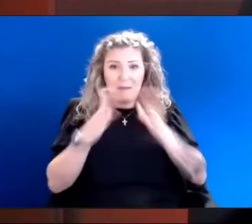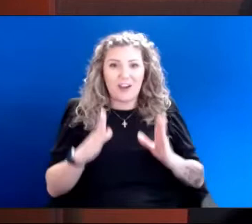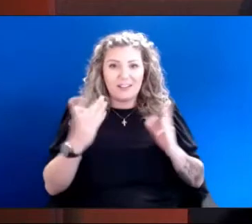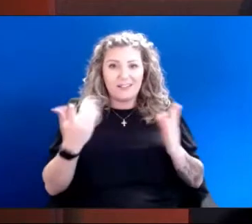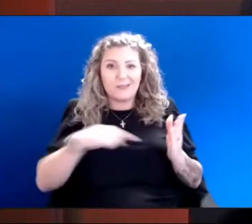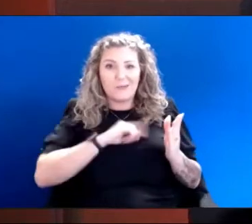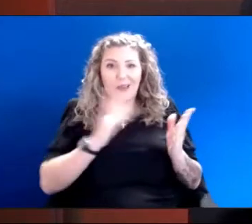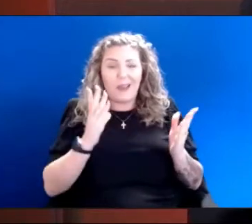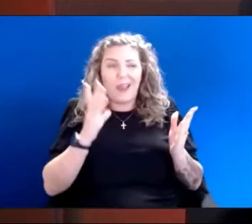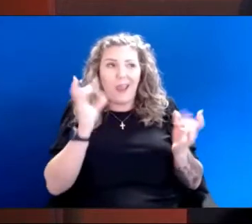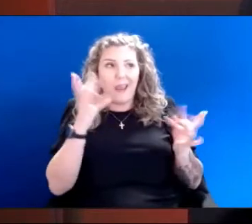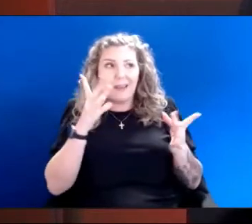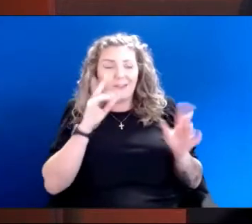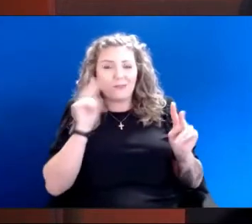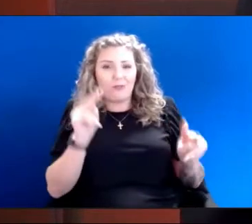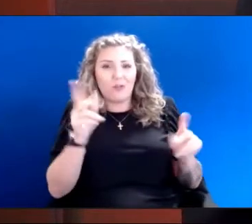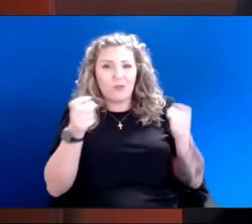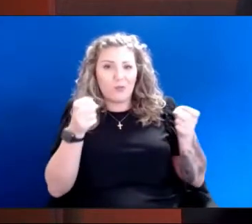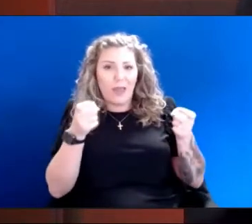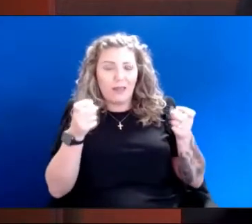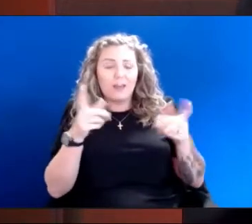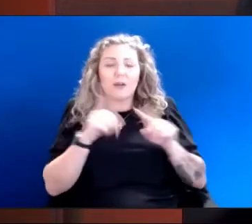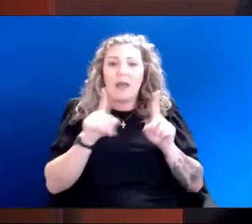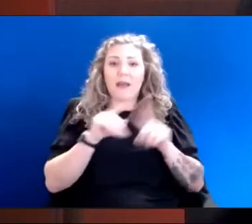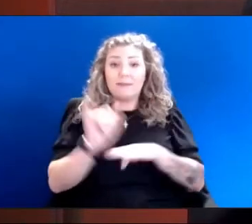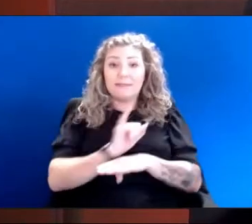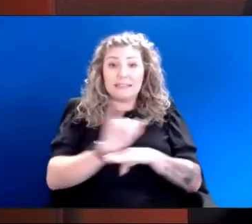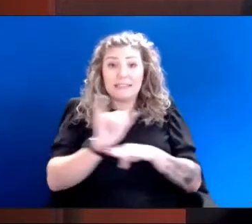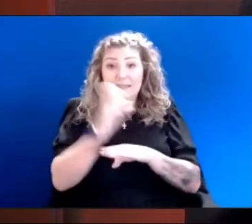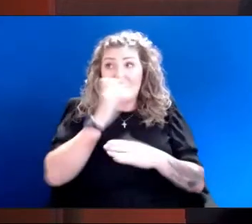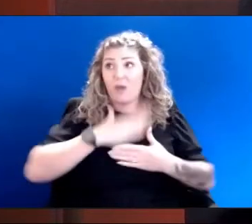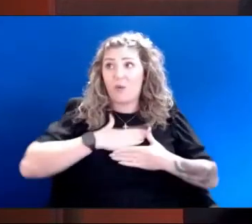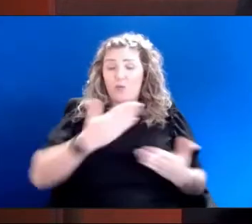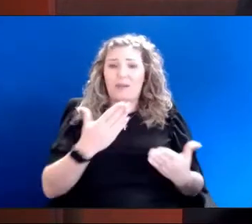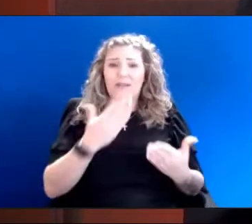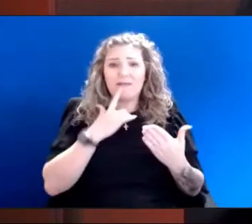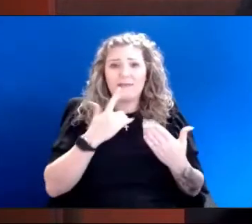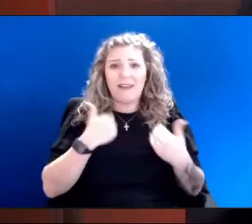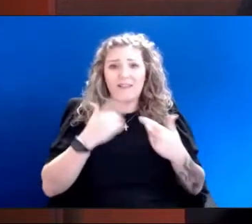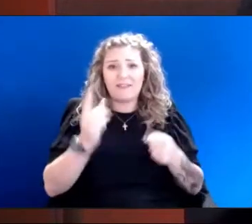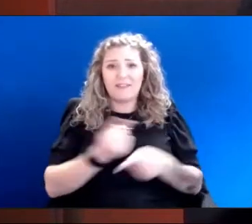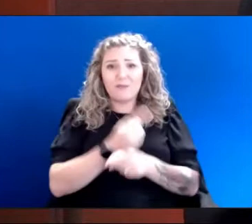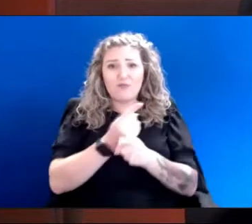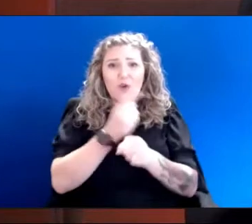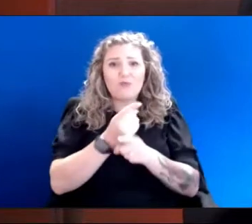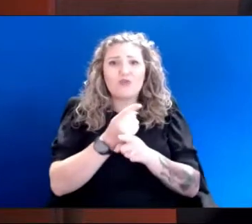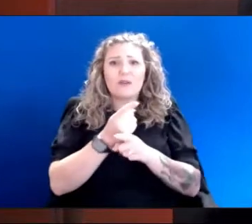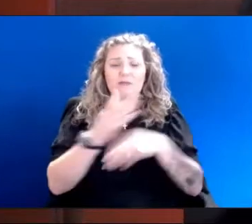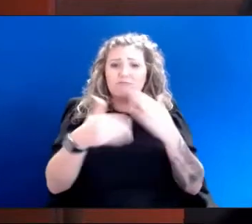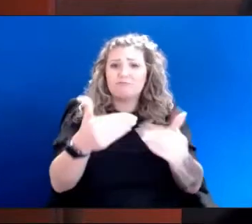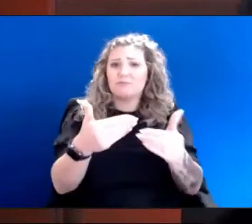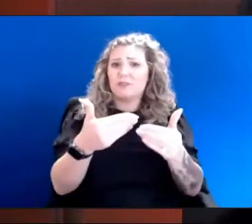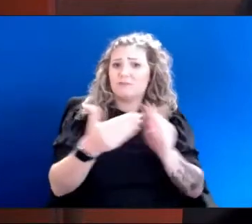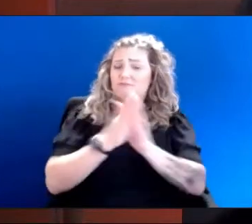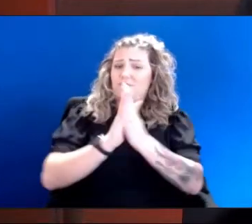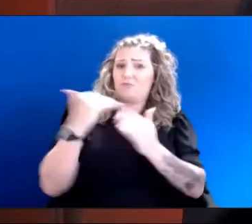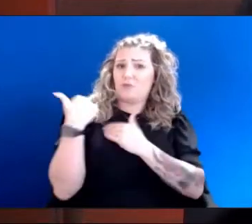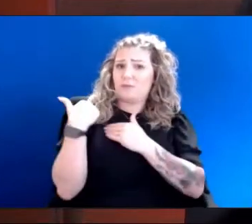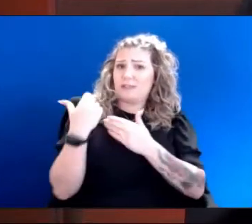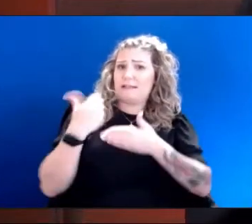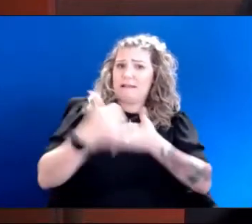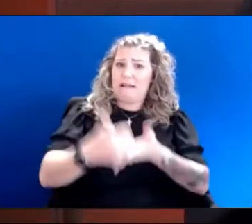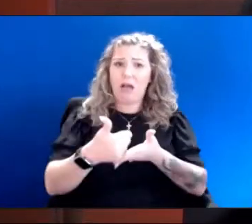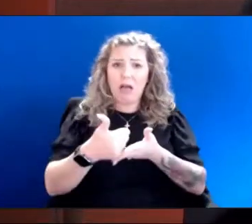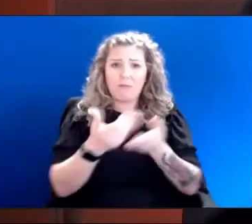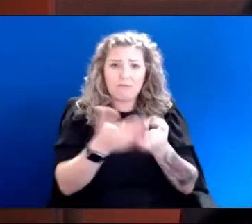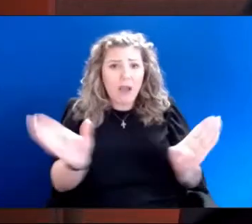regulation, but when an industry isn't willing to take the appropriate steps to be responsible and try to help the public wellness, maybe